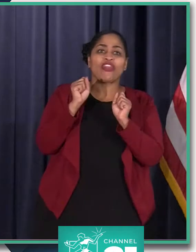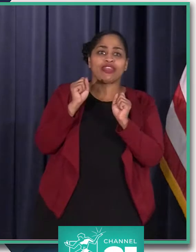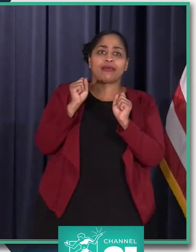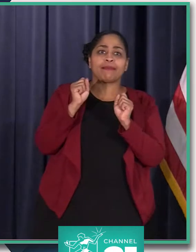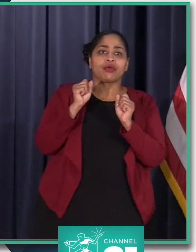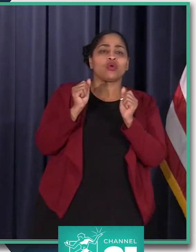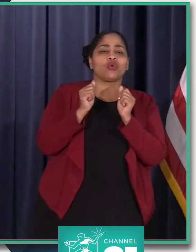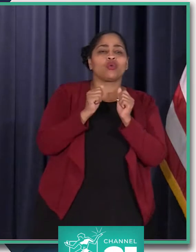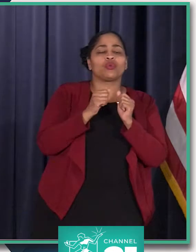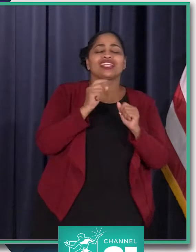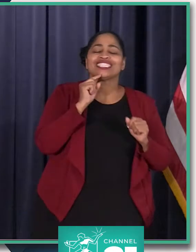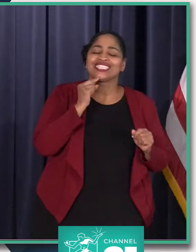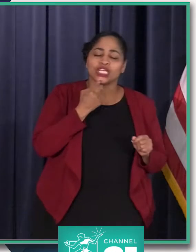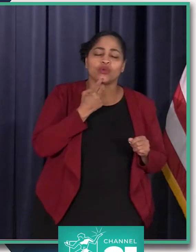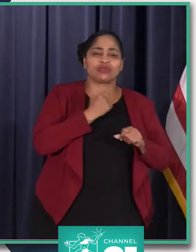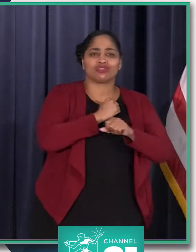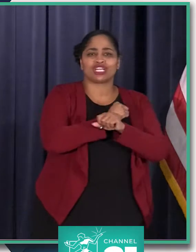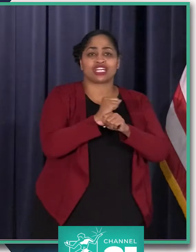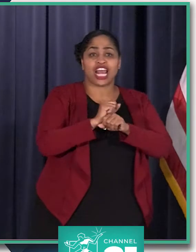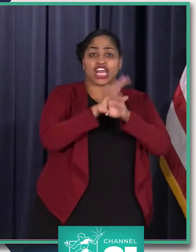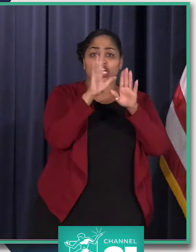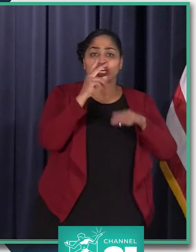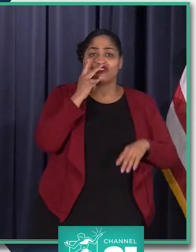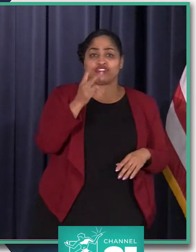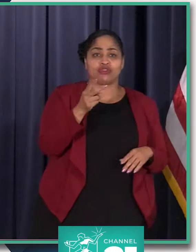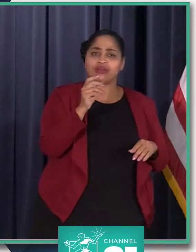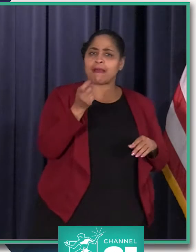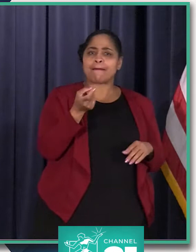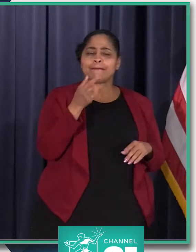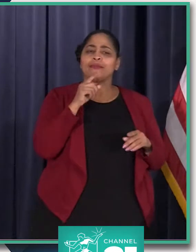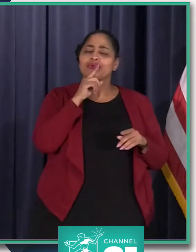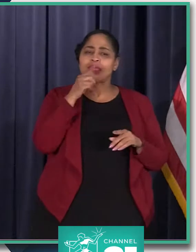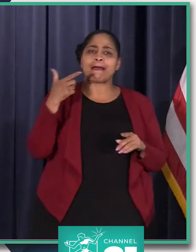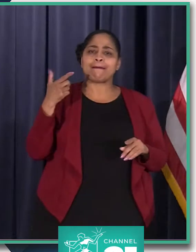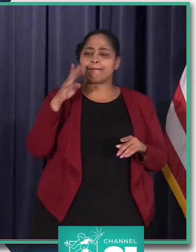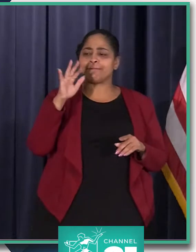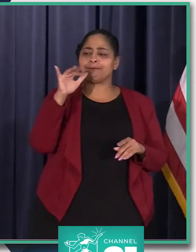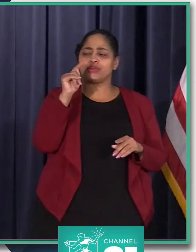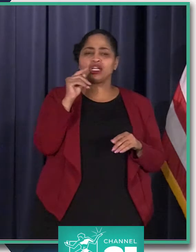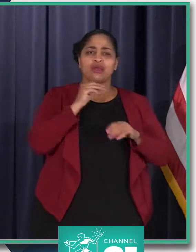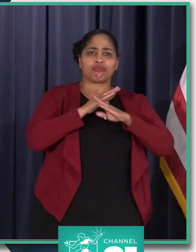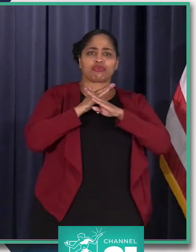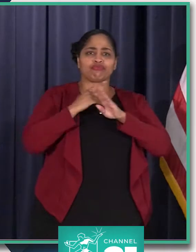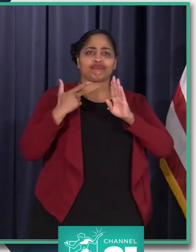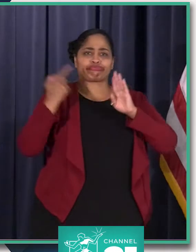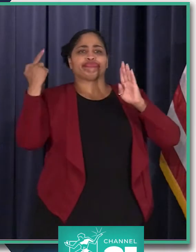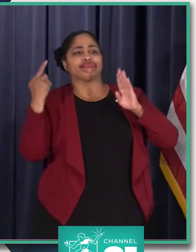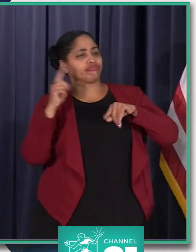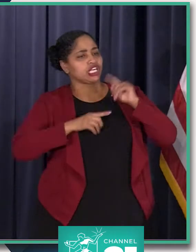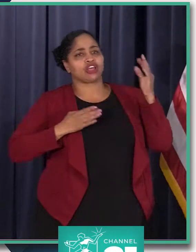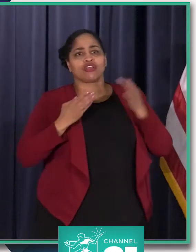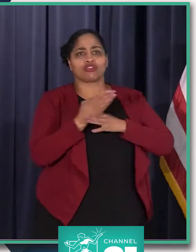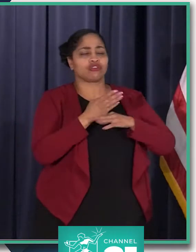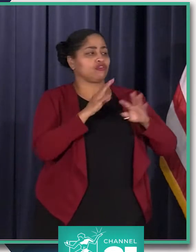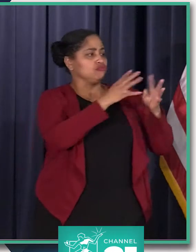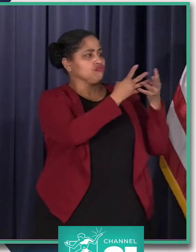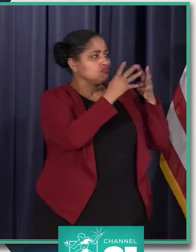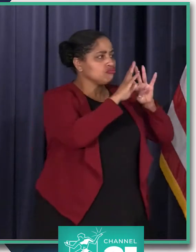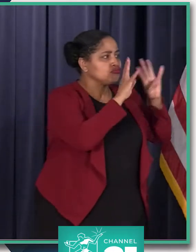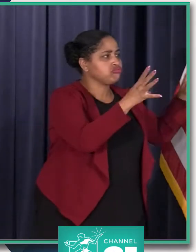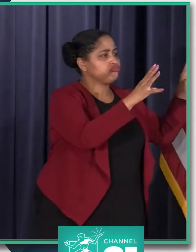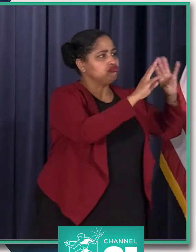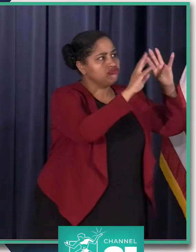them with serious protection, Clearview, which is basically a bulletproof glass material to seal up the doors and the windows, or